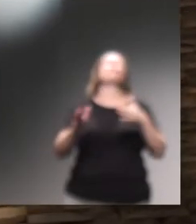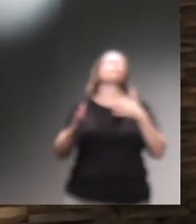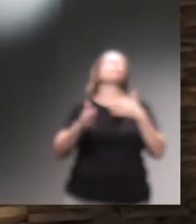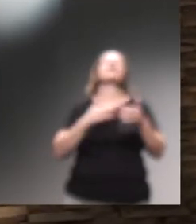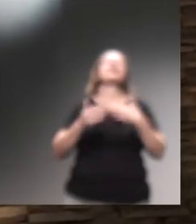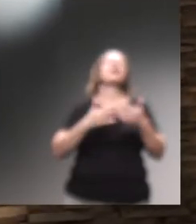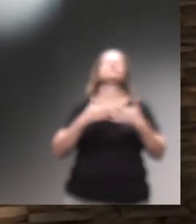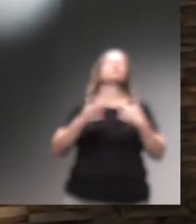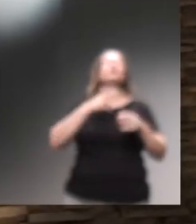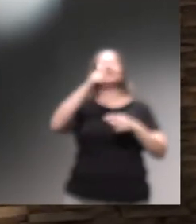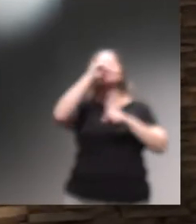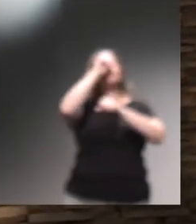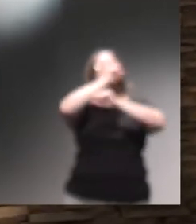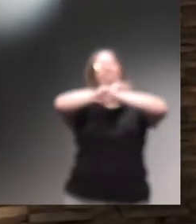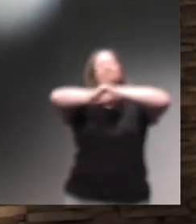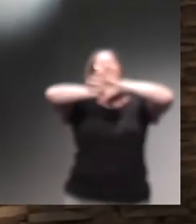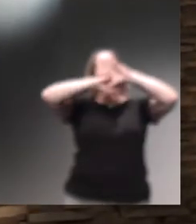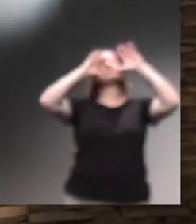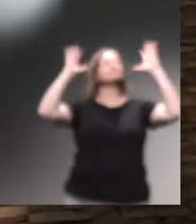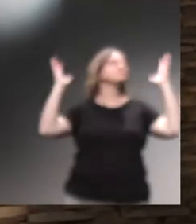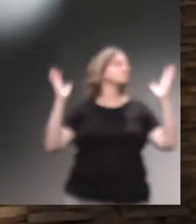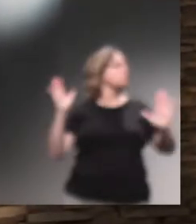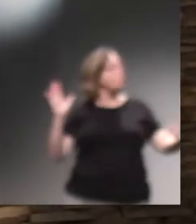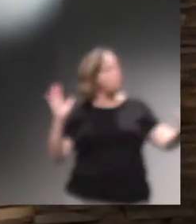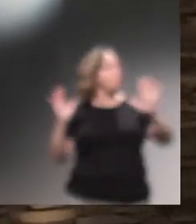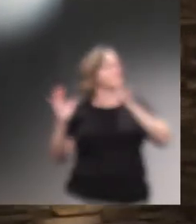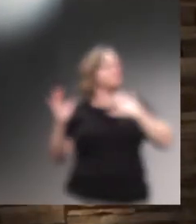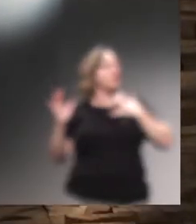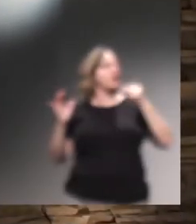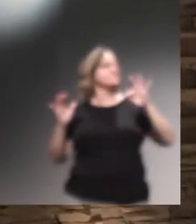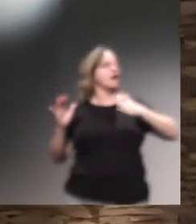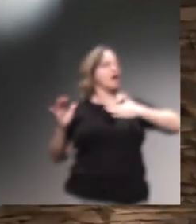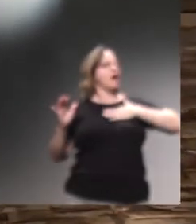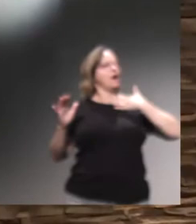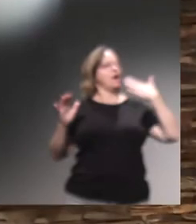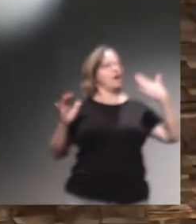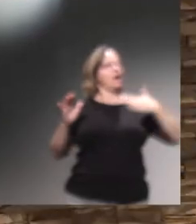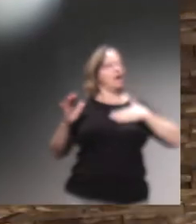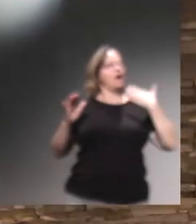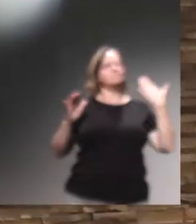place, your feeling of love.